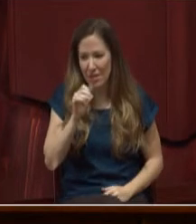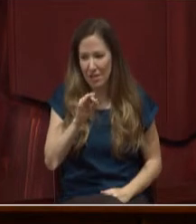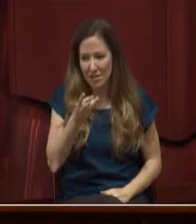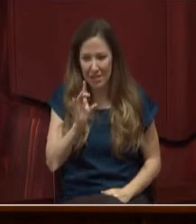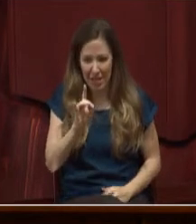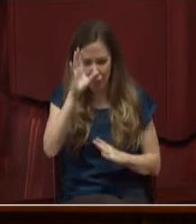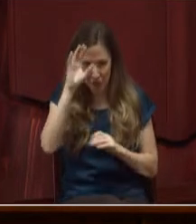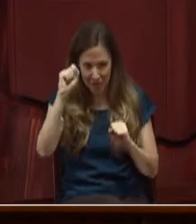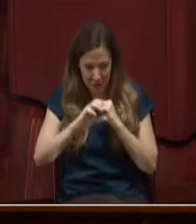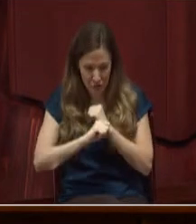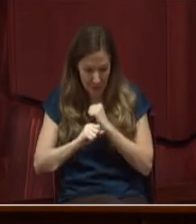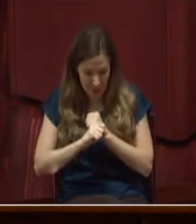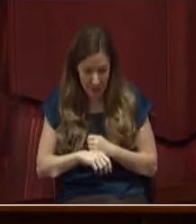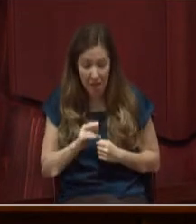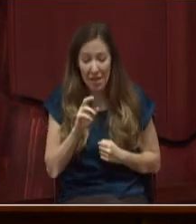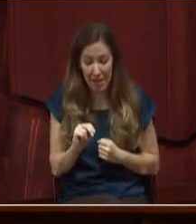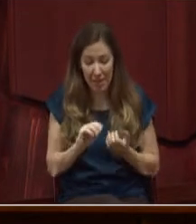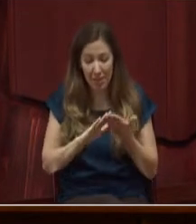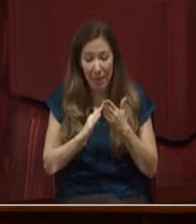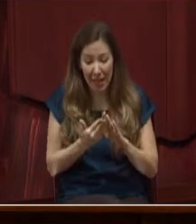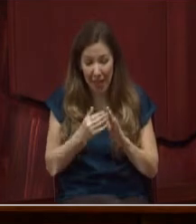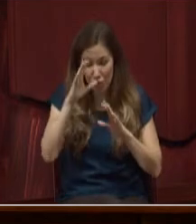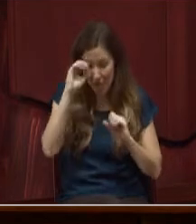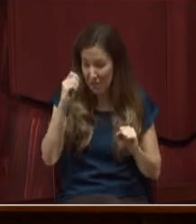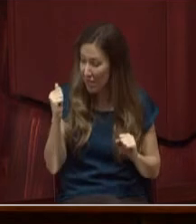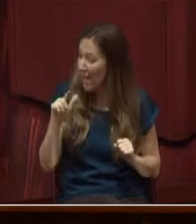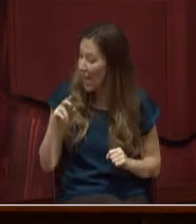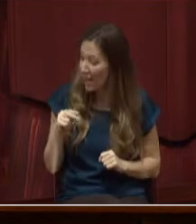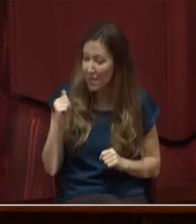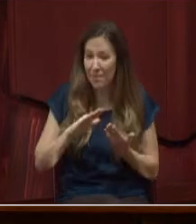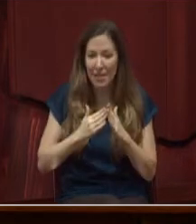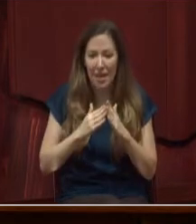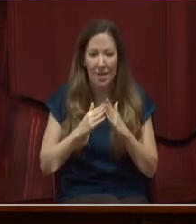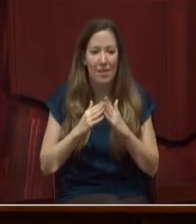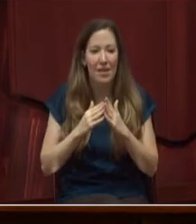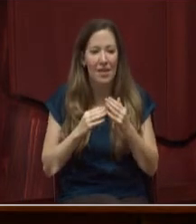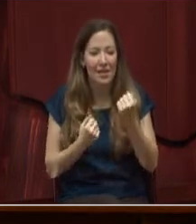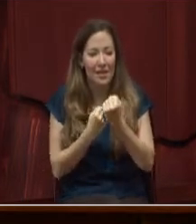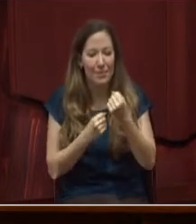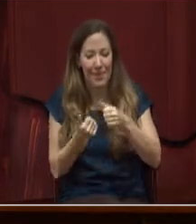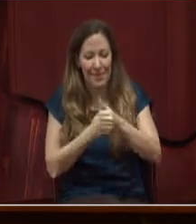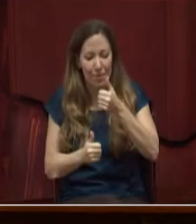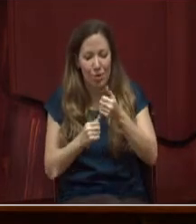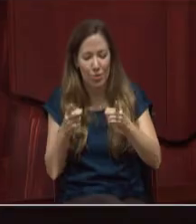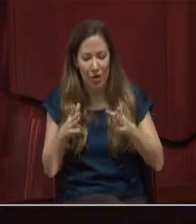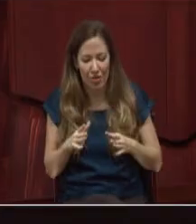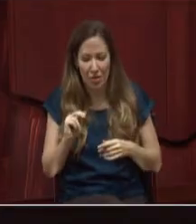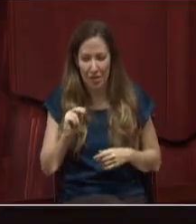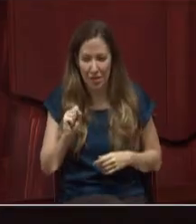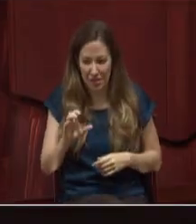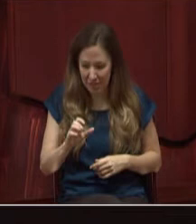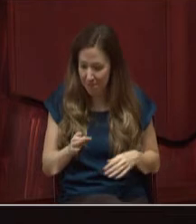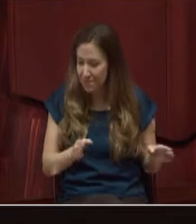campaign. And then once Nixon became president, Richard Allen became the deputy director of the National Security Council. John Lehman, sitting next to